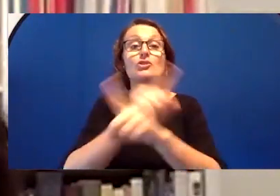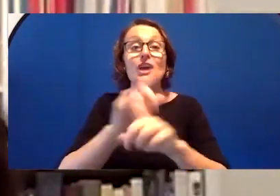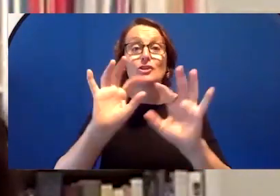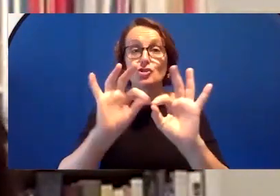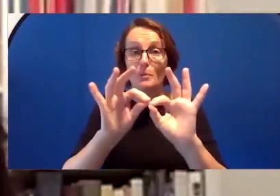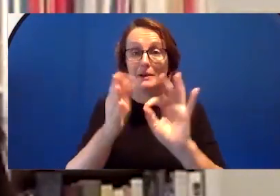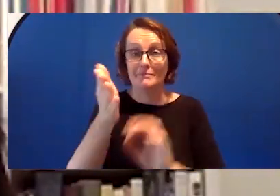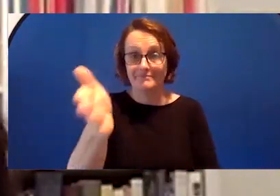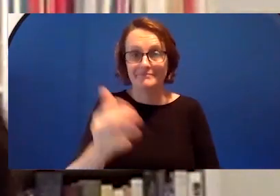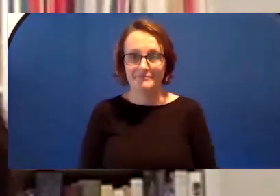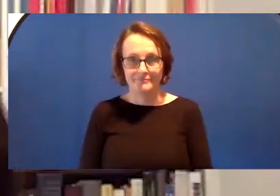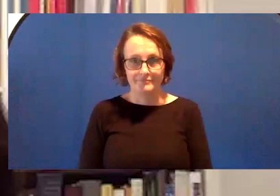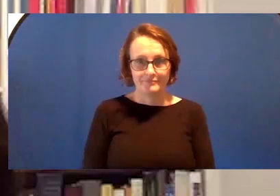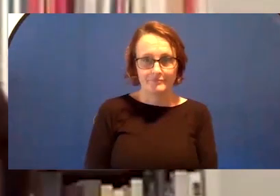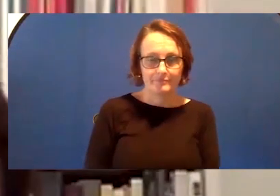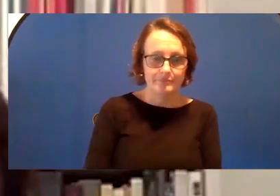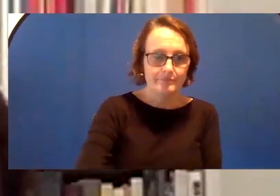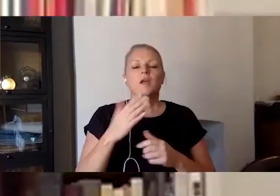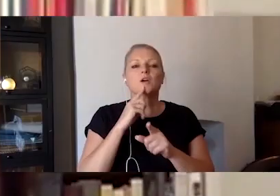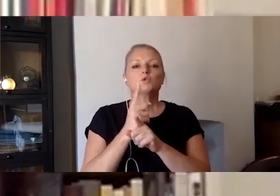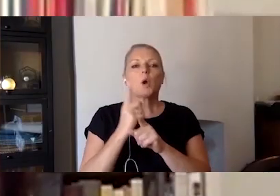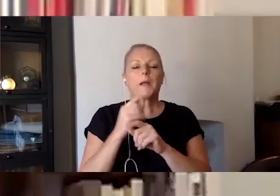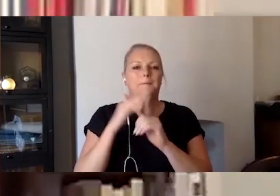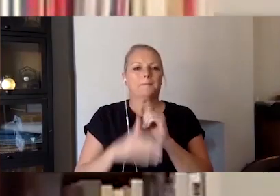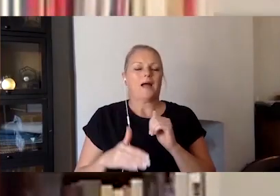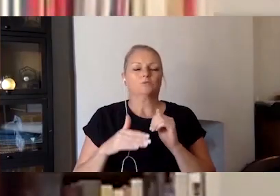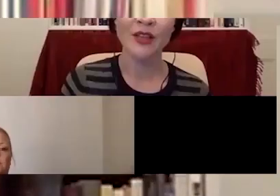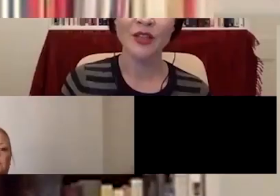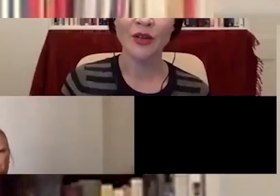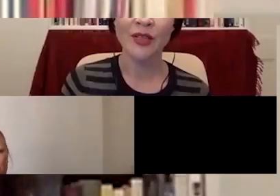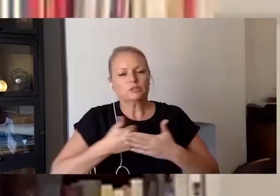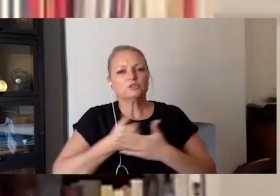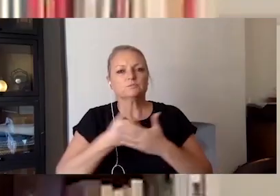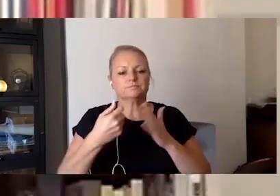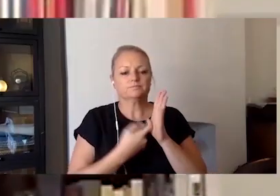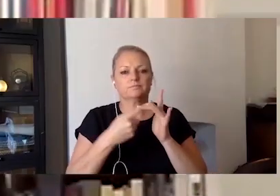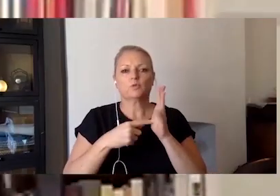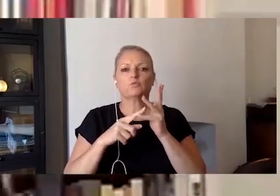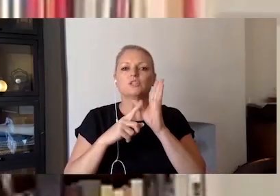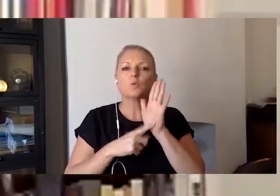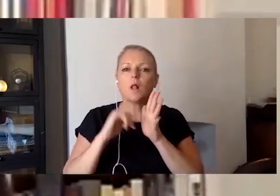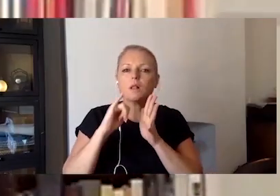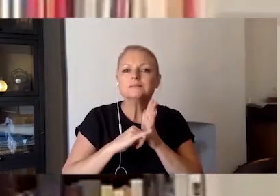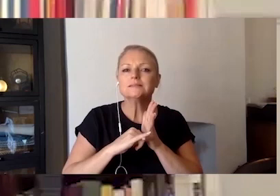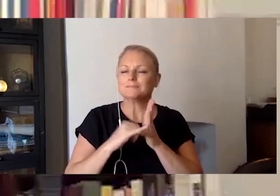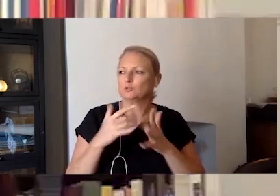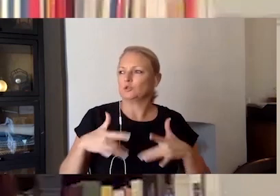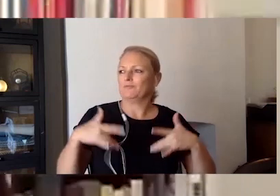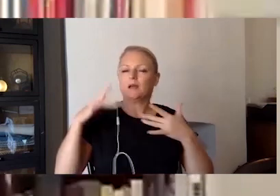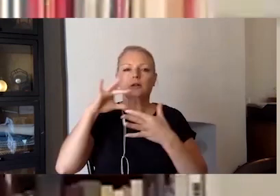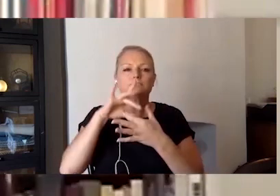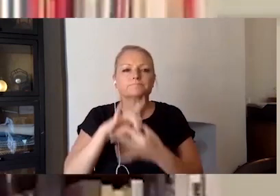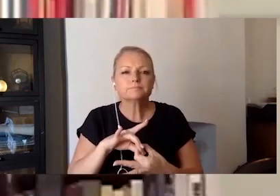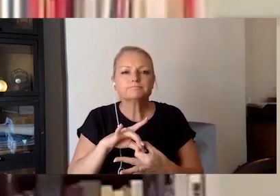each four, and starting with rituals of connection. Research shows that when you text or email someone or